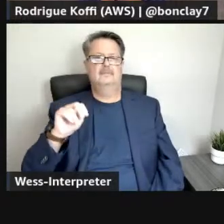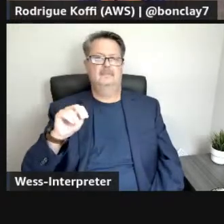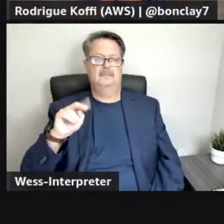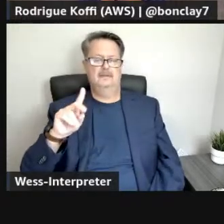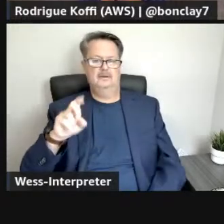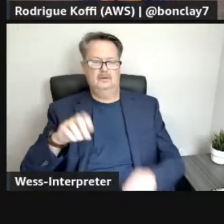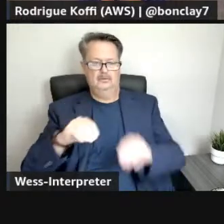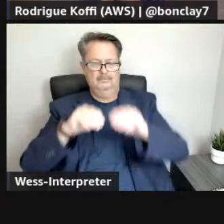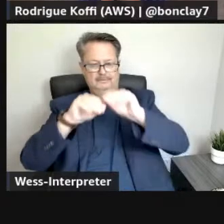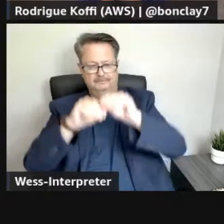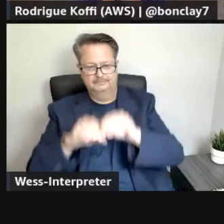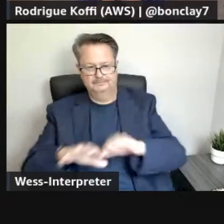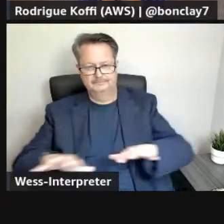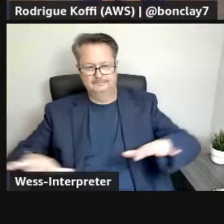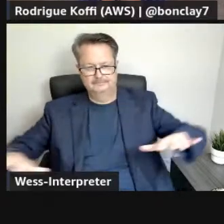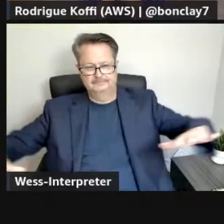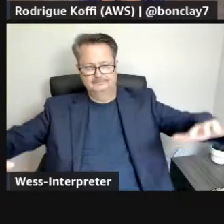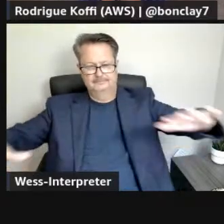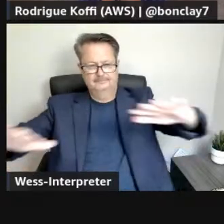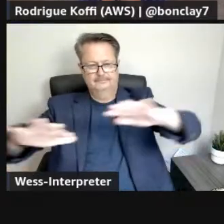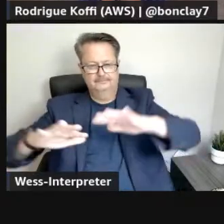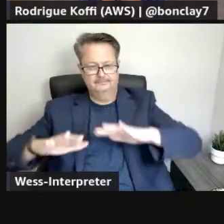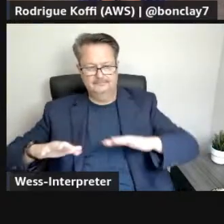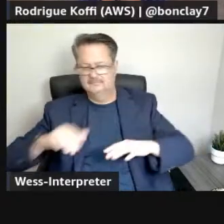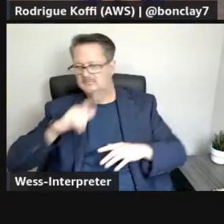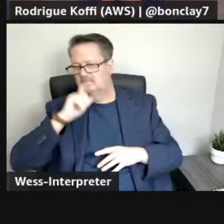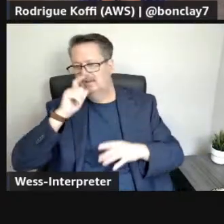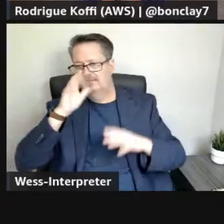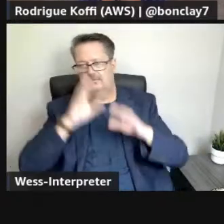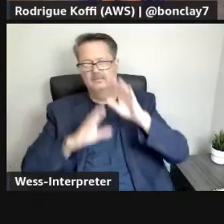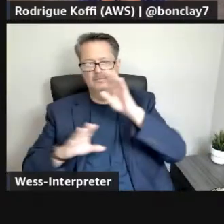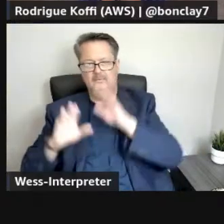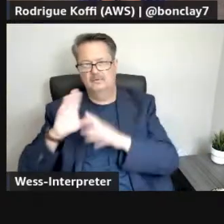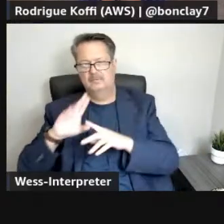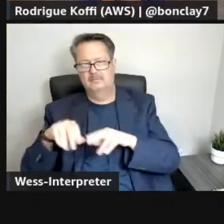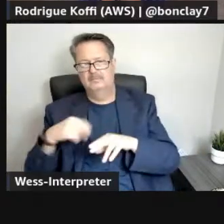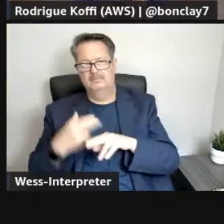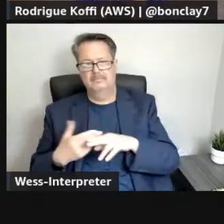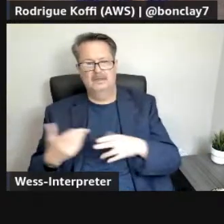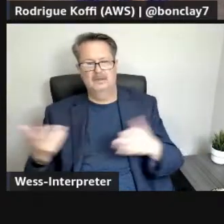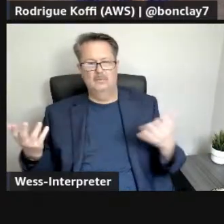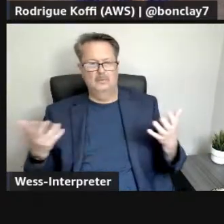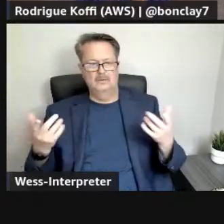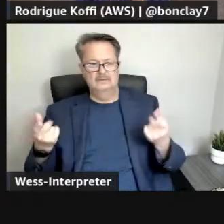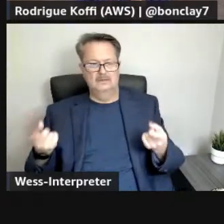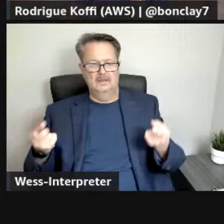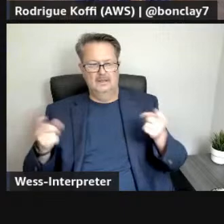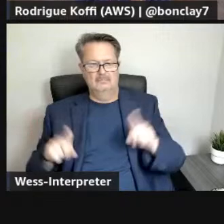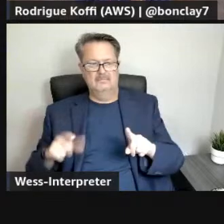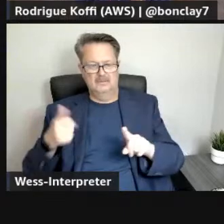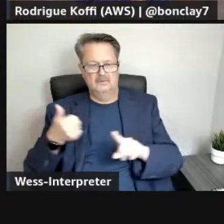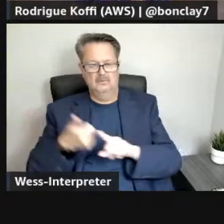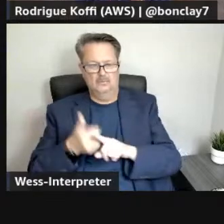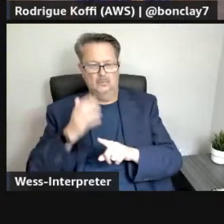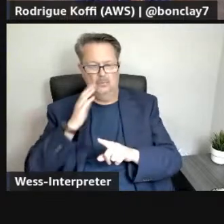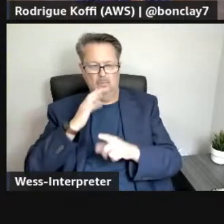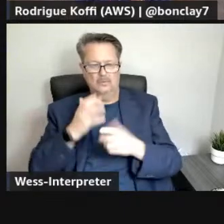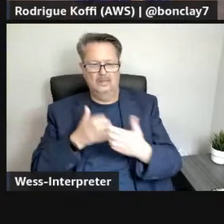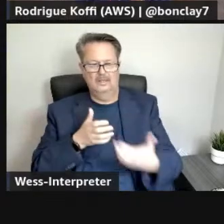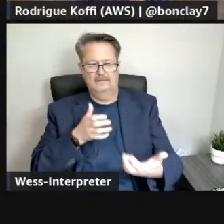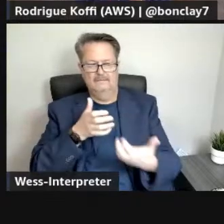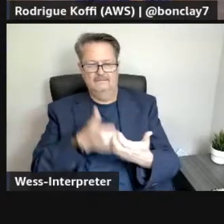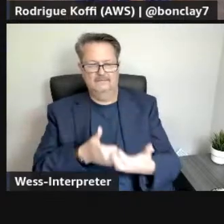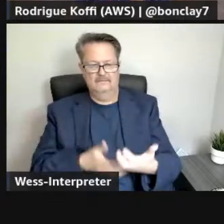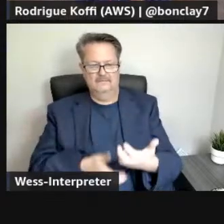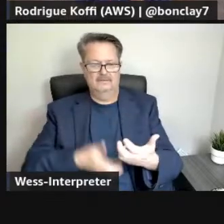and you're really not, you don't have to really worry about scaling down because it scales evenly, right? And also it could